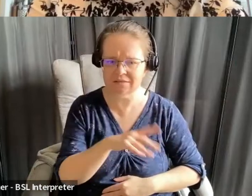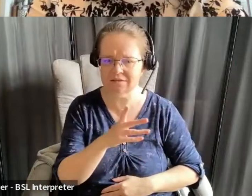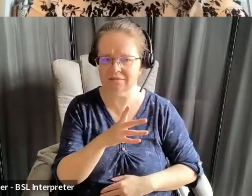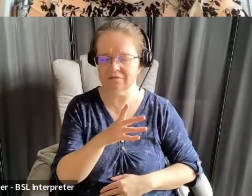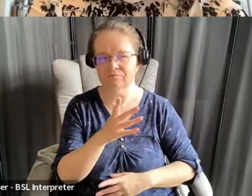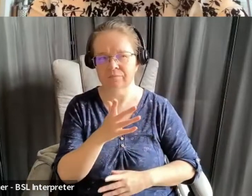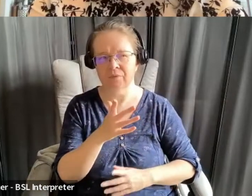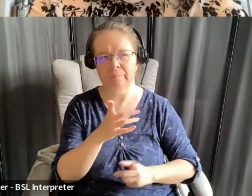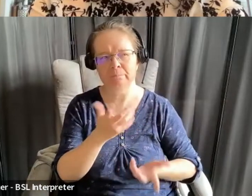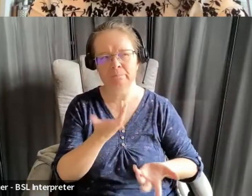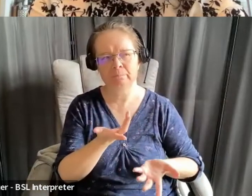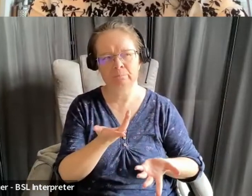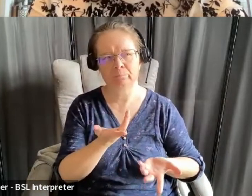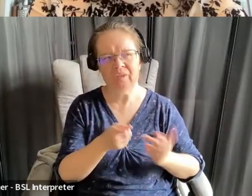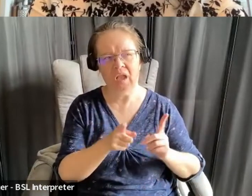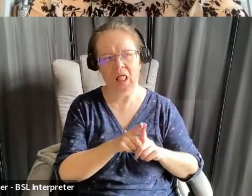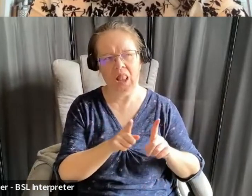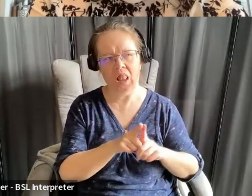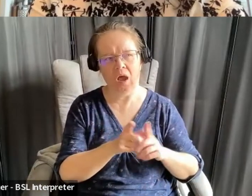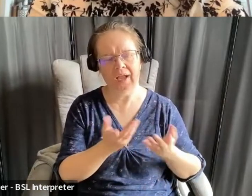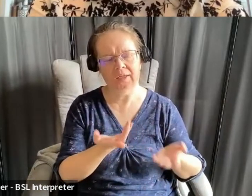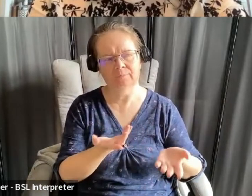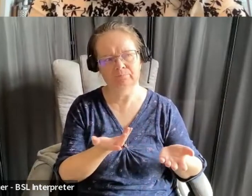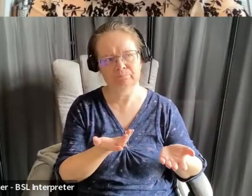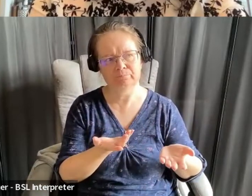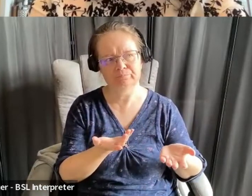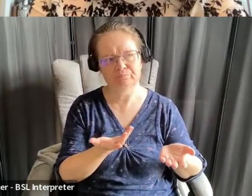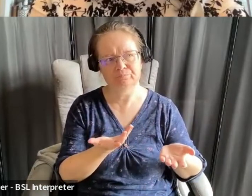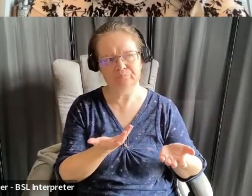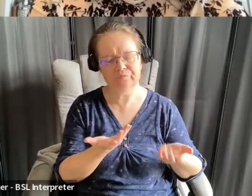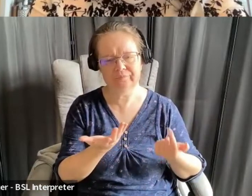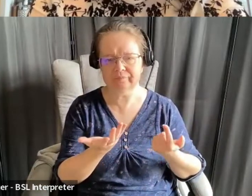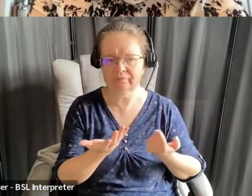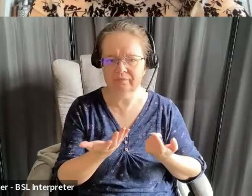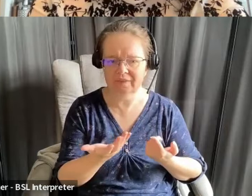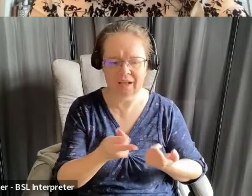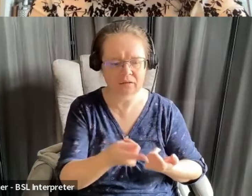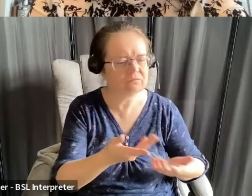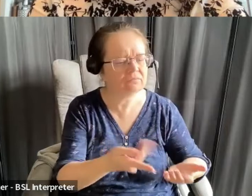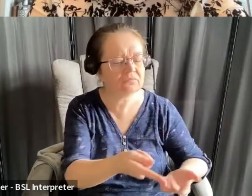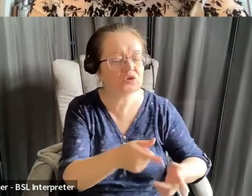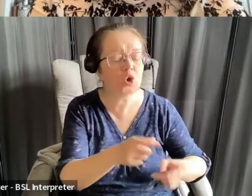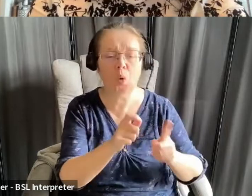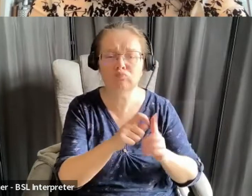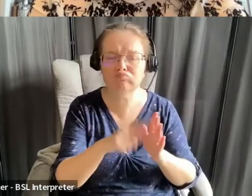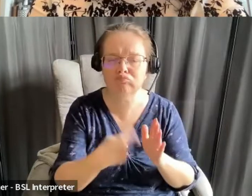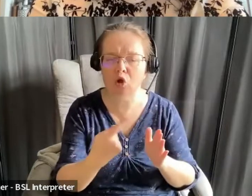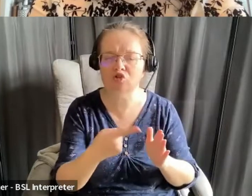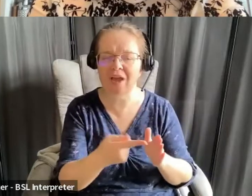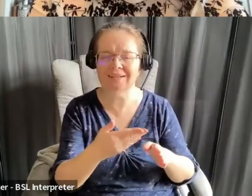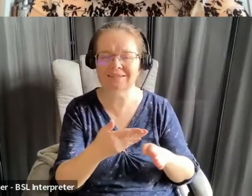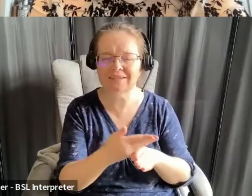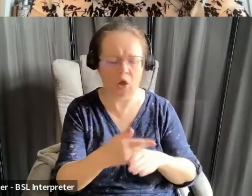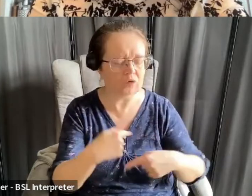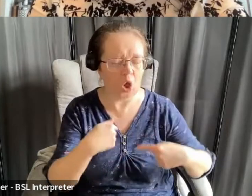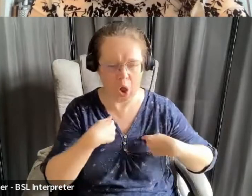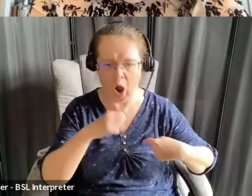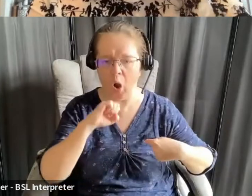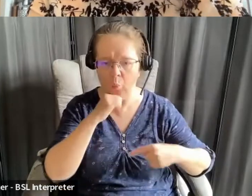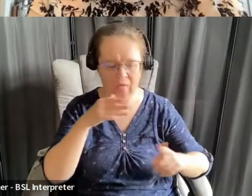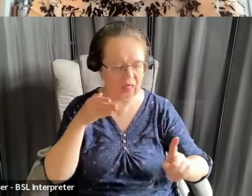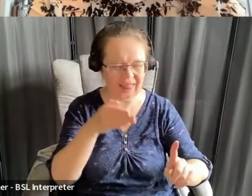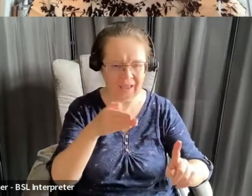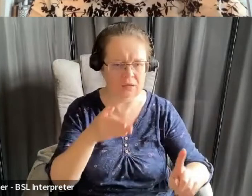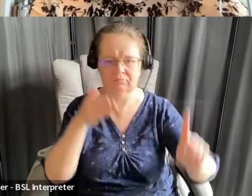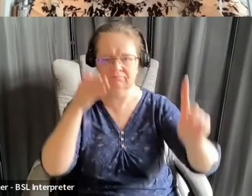to achieve, when you undertake a project or a task, the best possible result, to finding